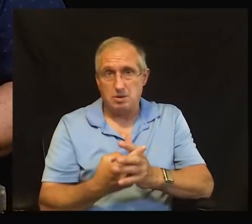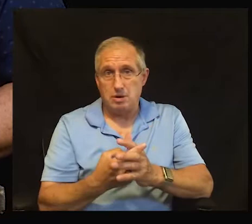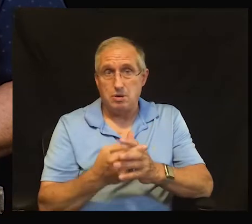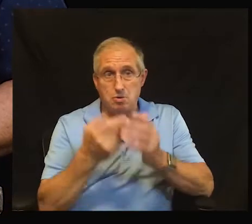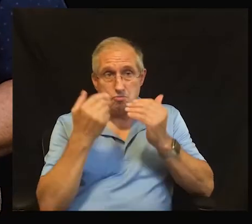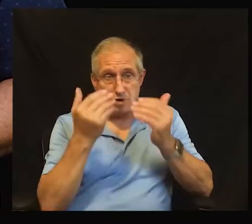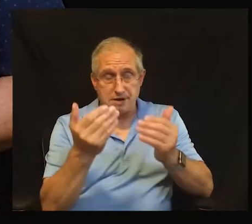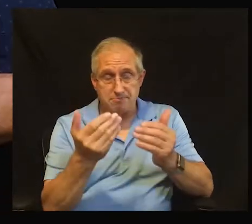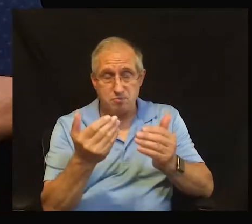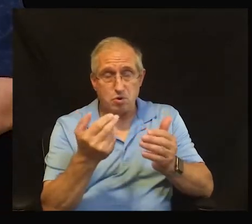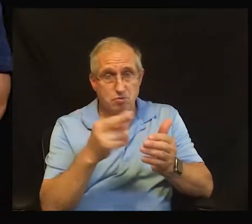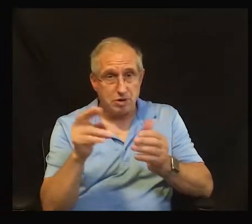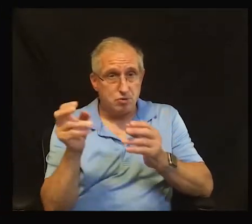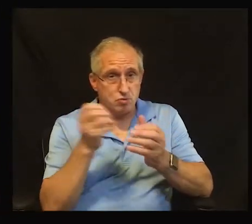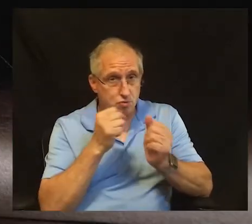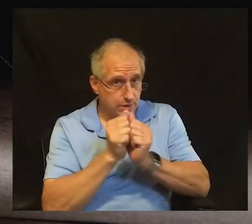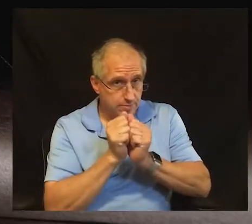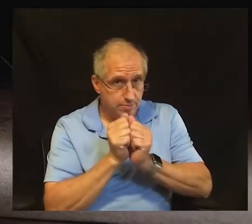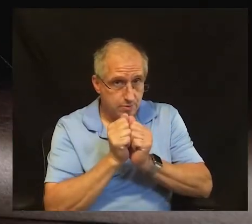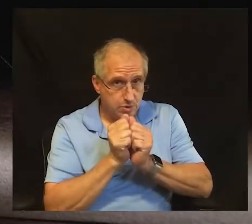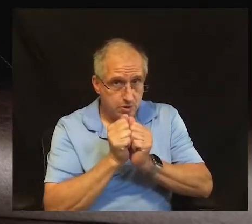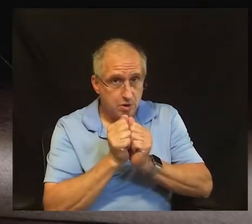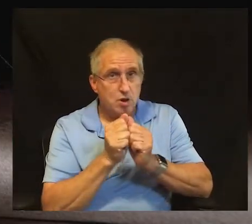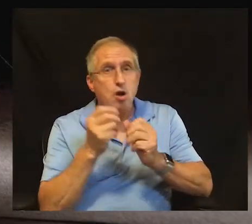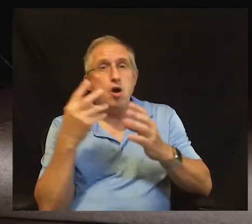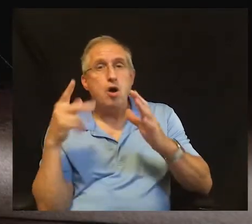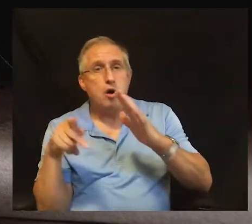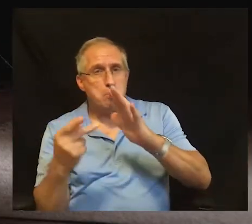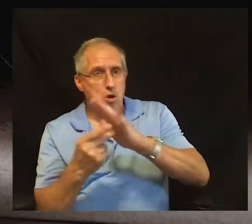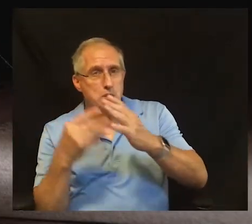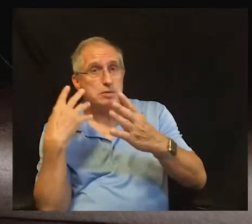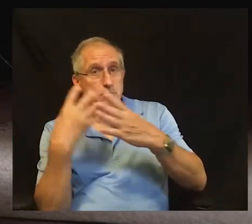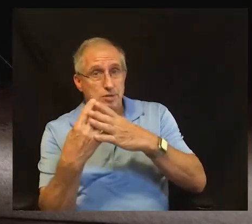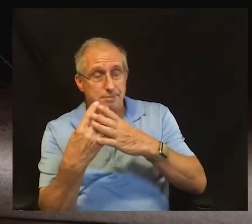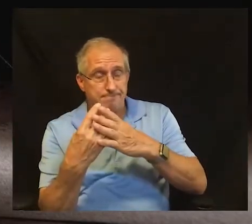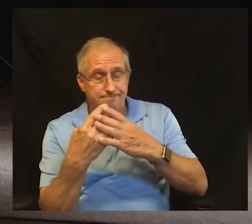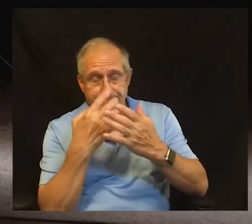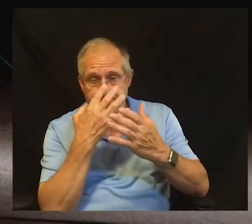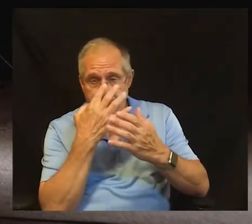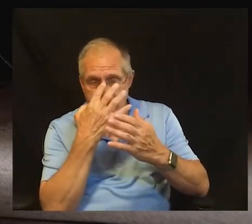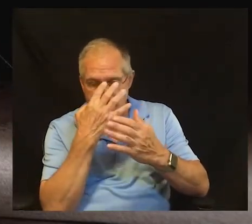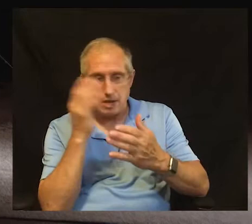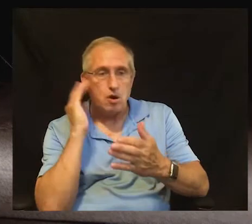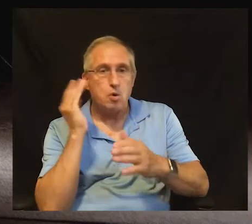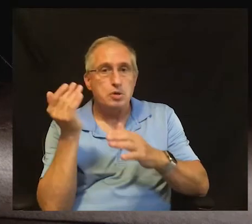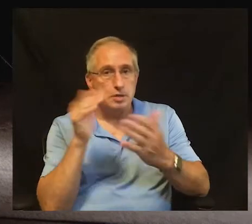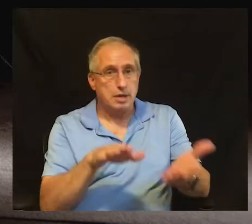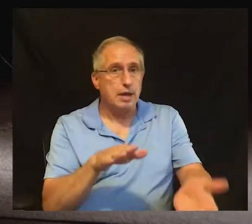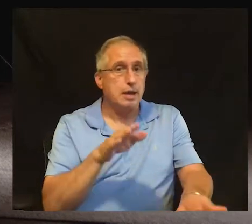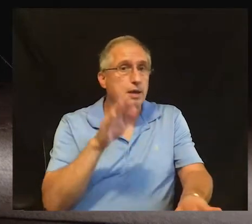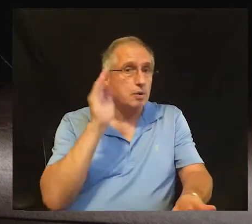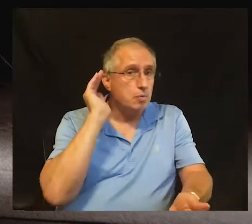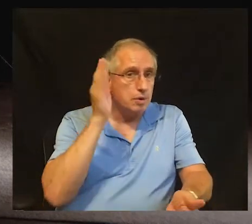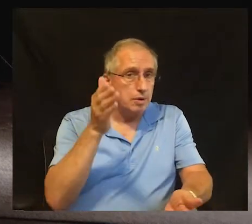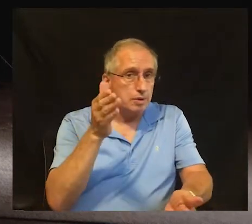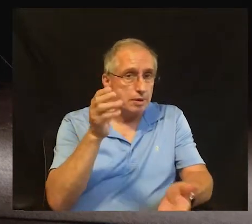here we go. Let's read this together, all right? Paul's in prison. Don't forget this. Paul's in prison. He knows he's about to die, and this is what he writes in this verse,